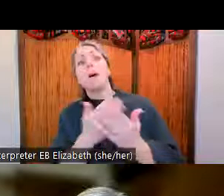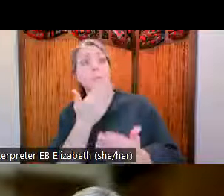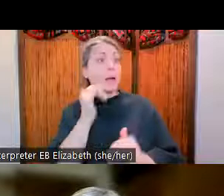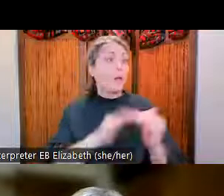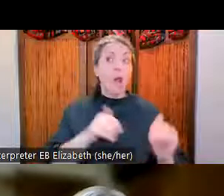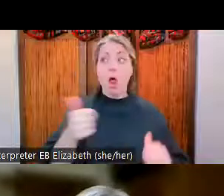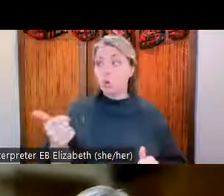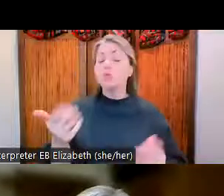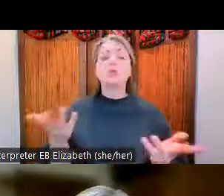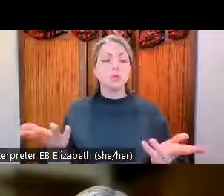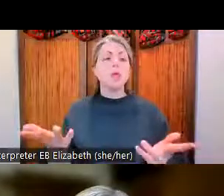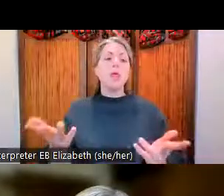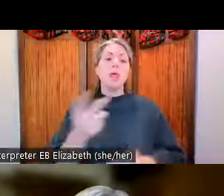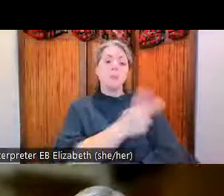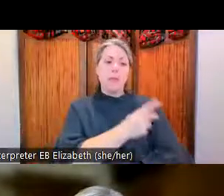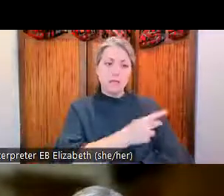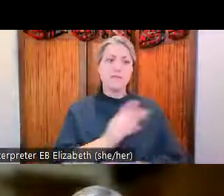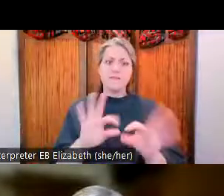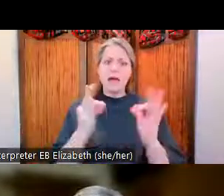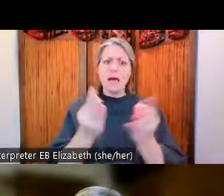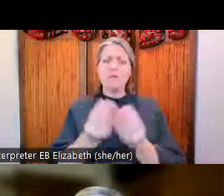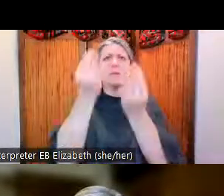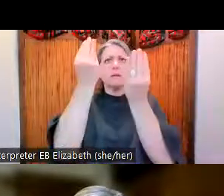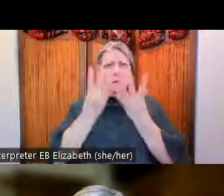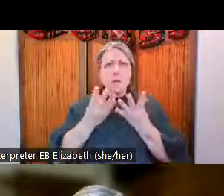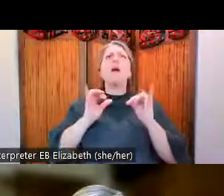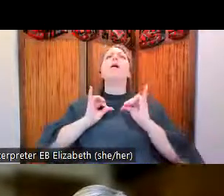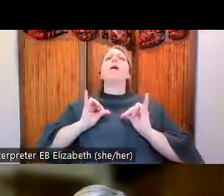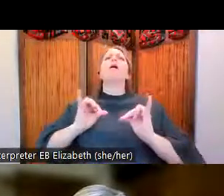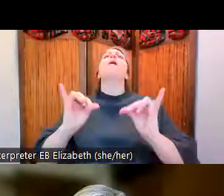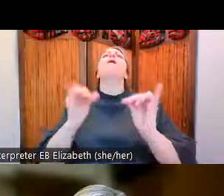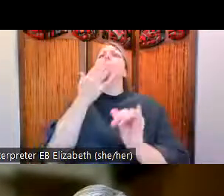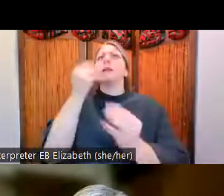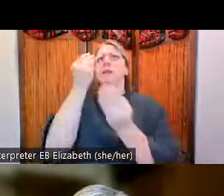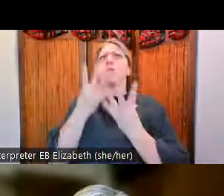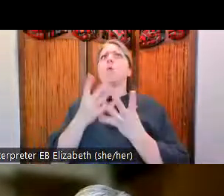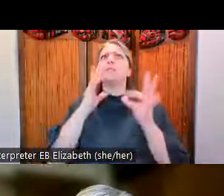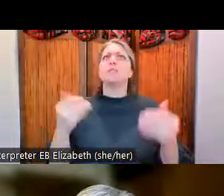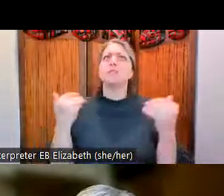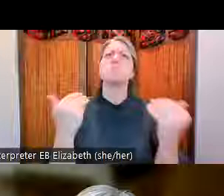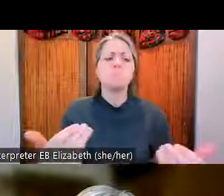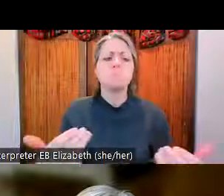caregivers and their families to be able to make better informed decisions about their healthcare.